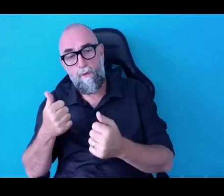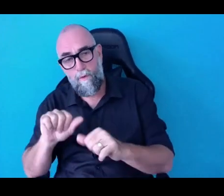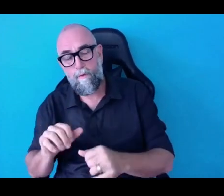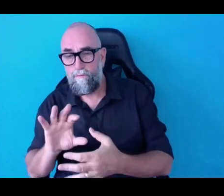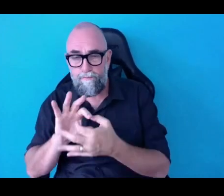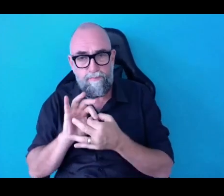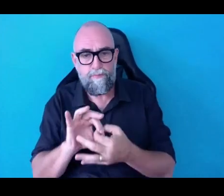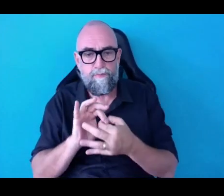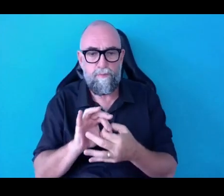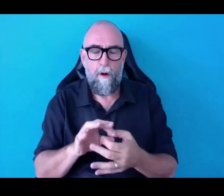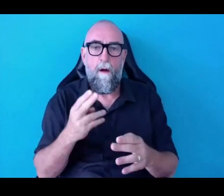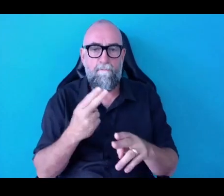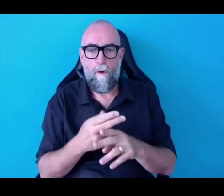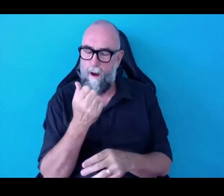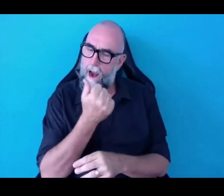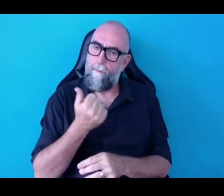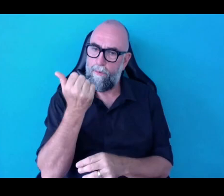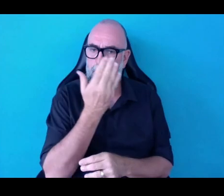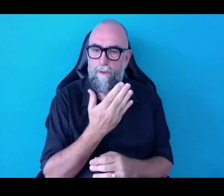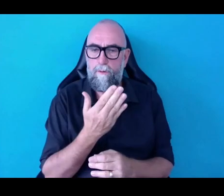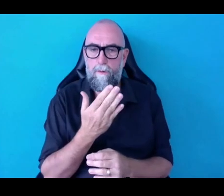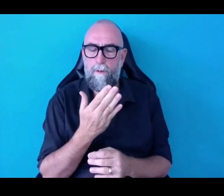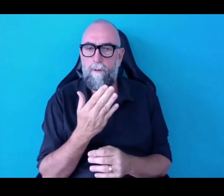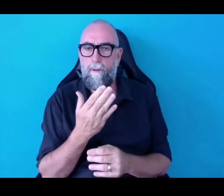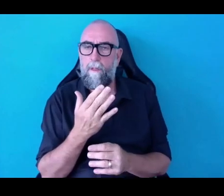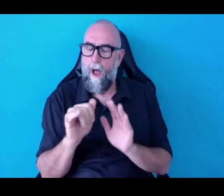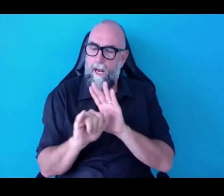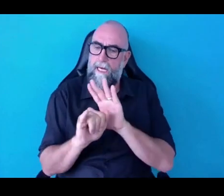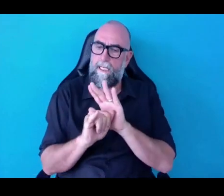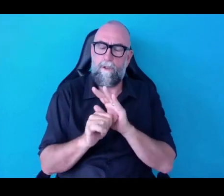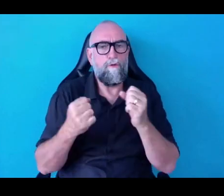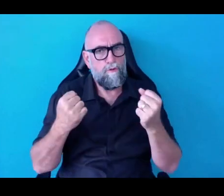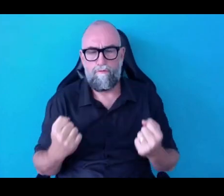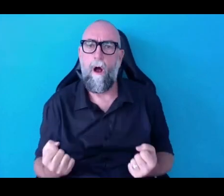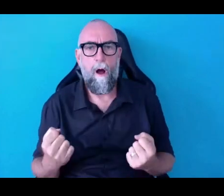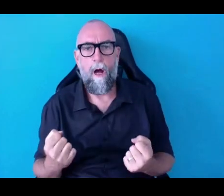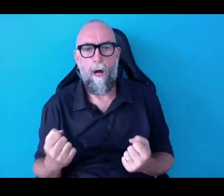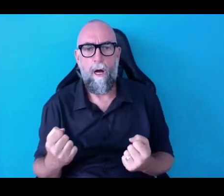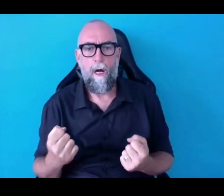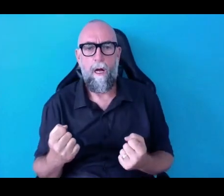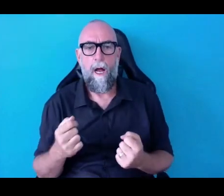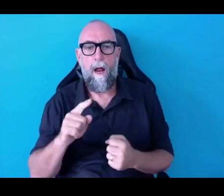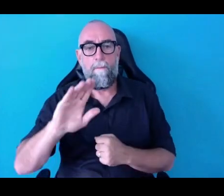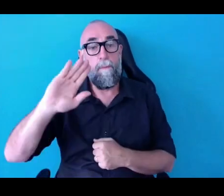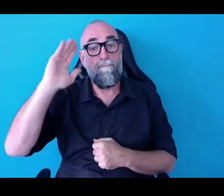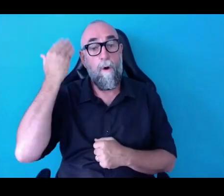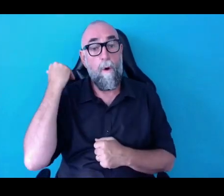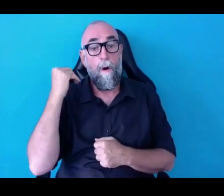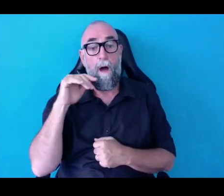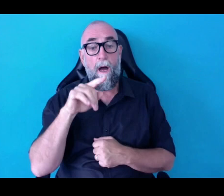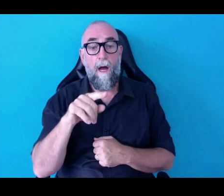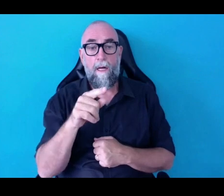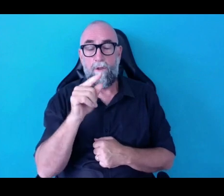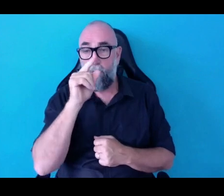Aboriginalia was really a huge part of my childhood identity. And of course, in those days, you could literally fill